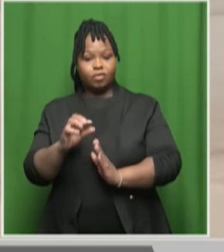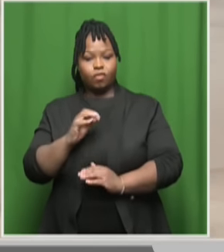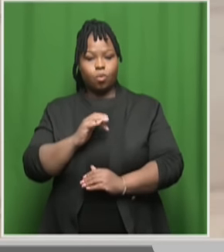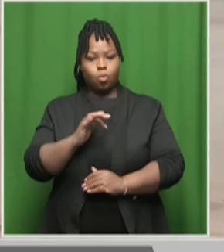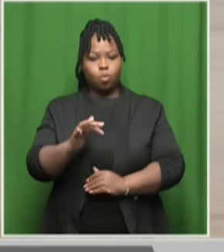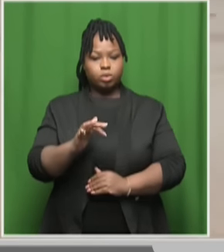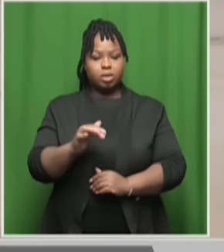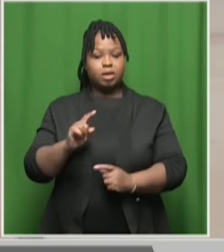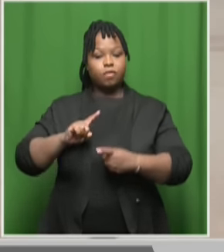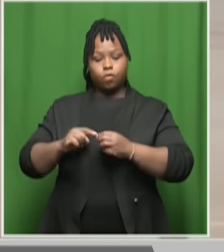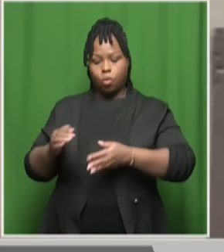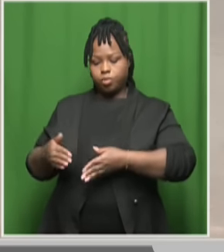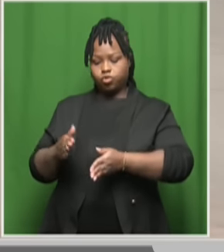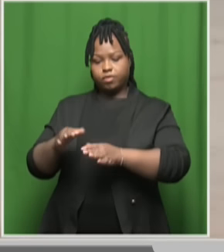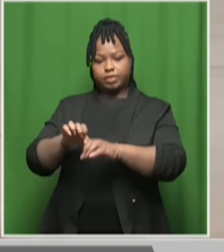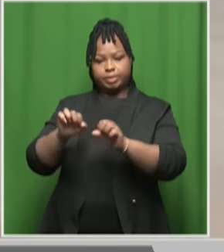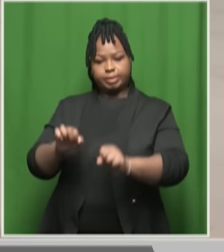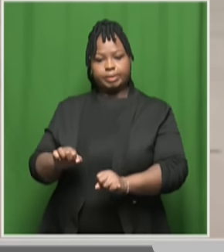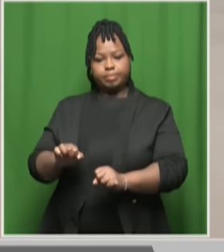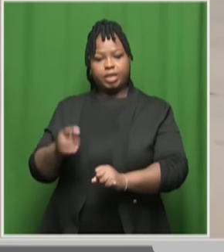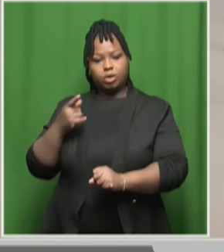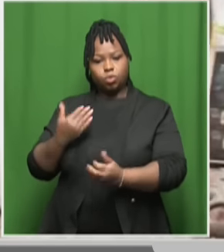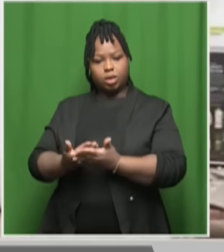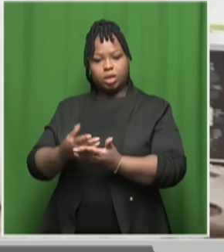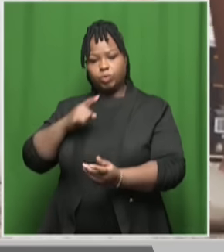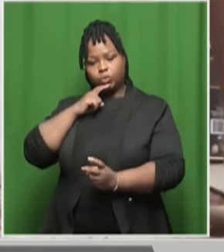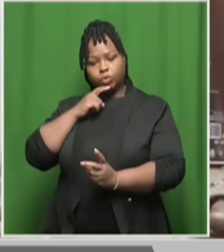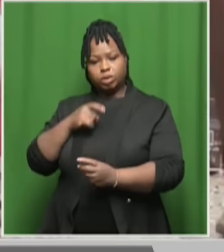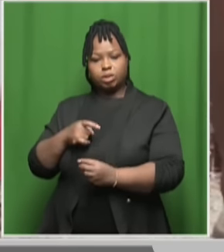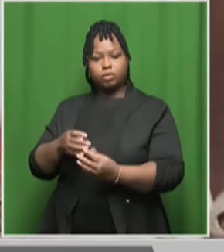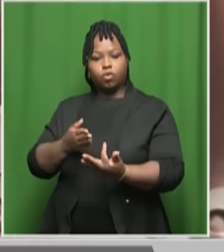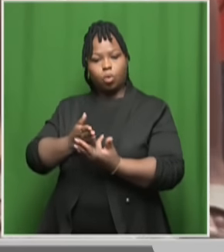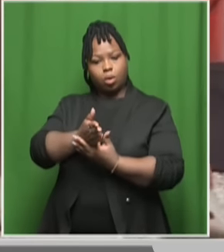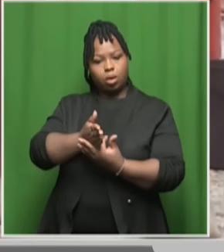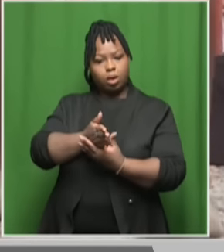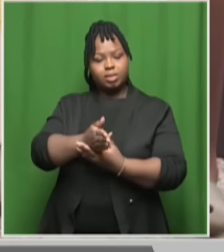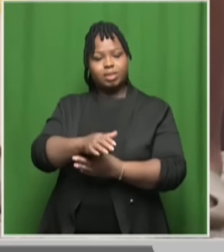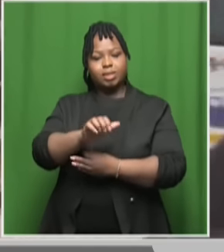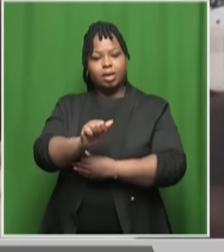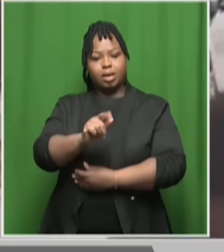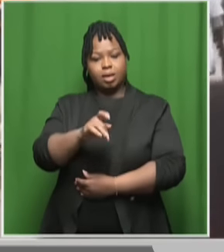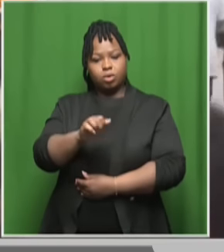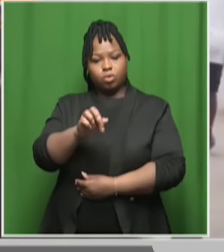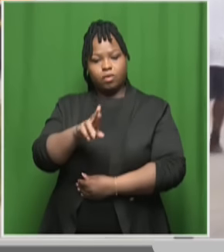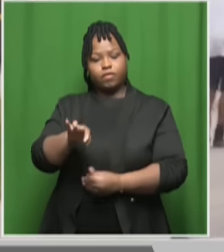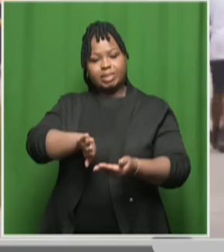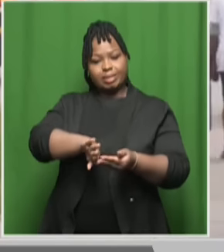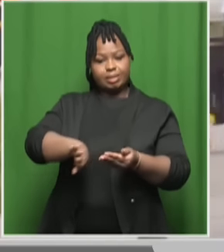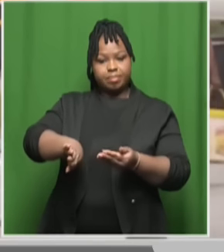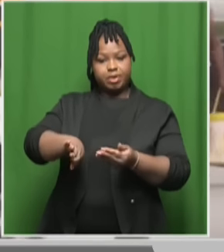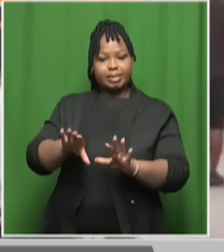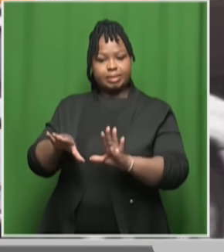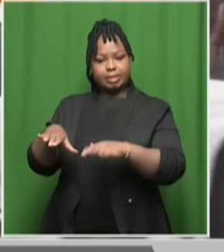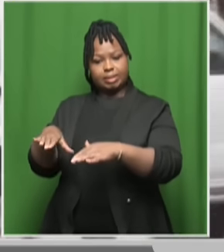by a river system that we can then pump into the Akkerkloof. So the Akkerkloof, as an off-channel dam, is